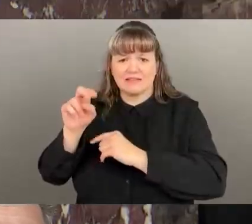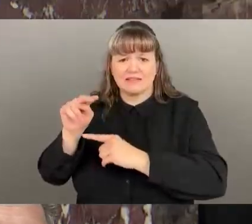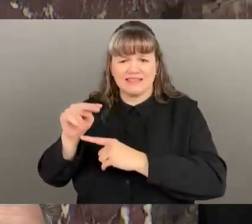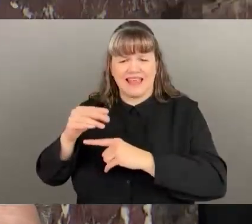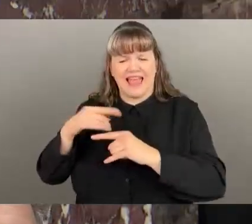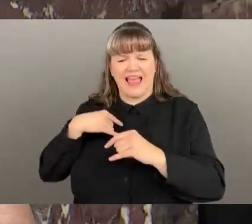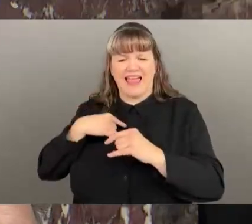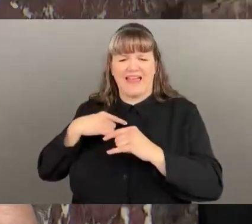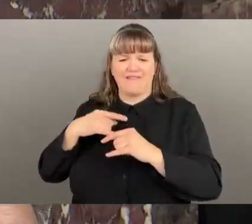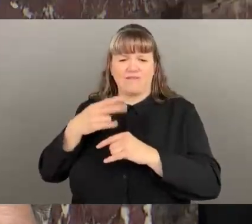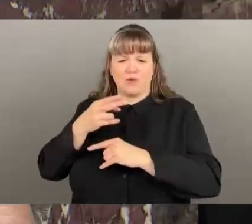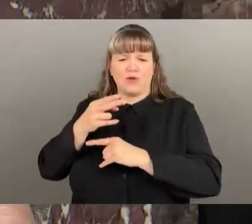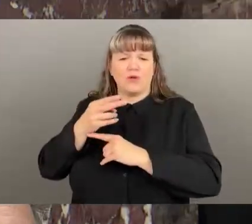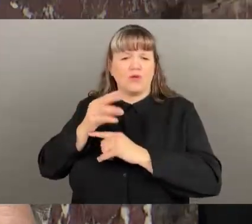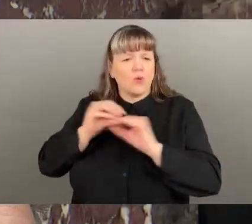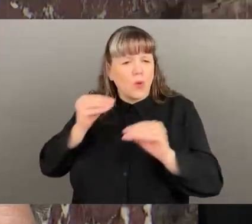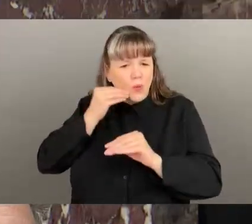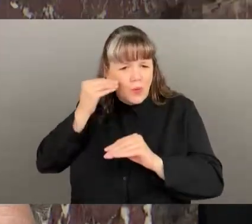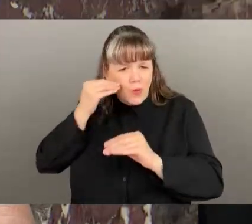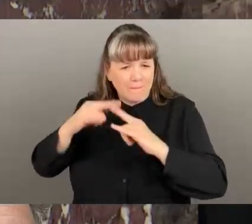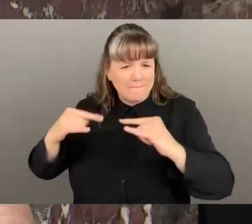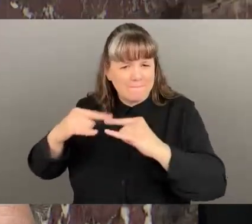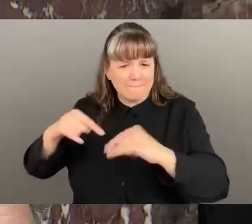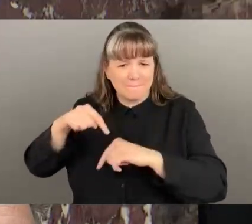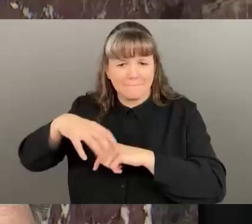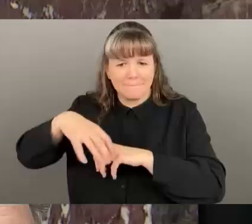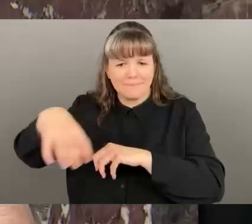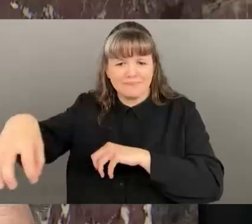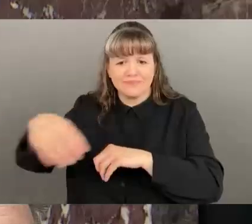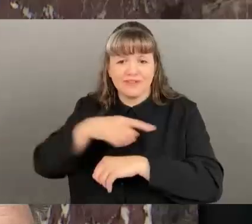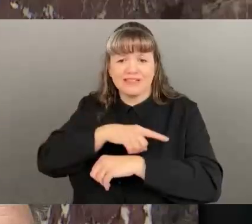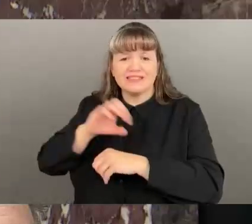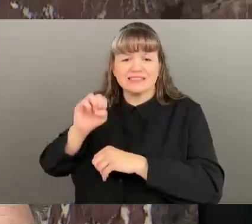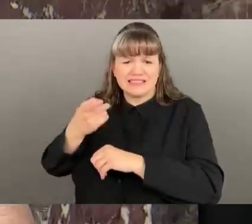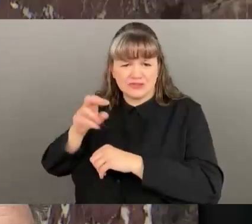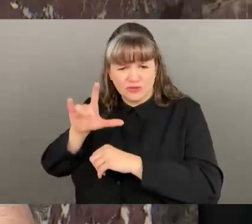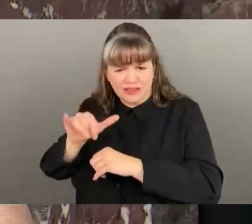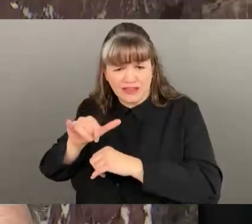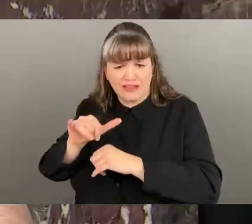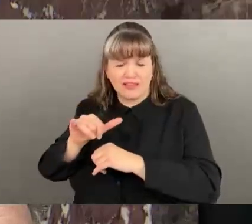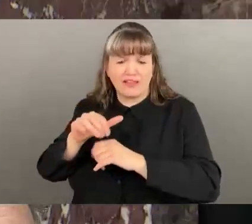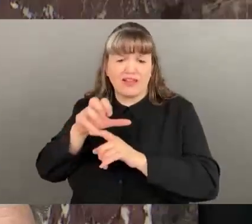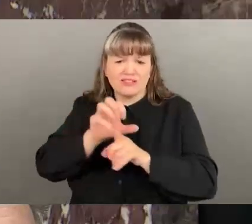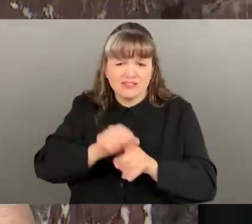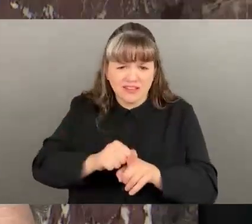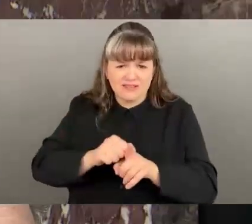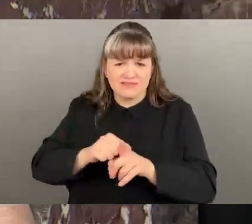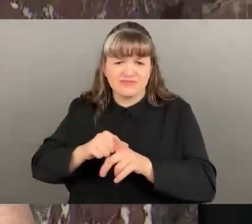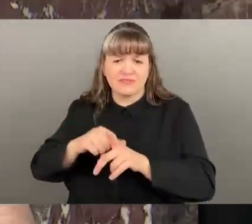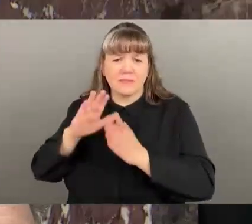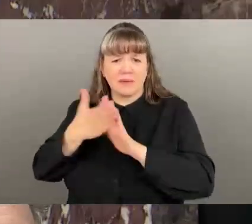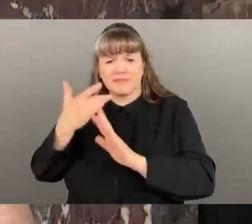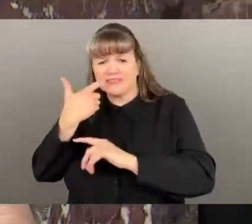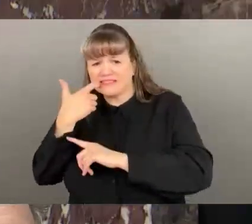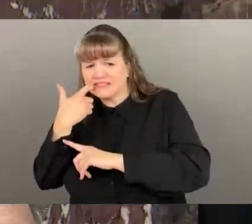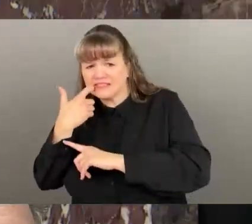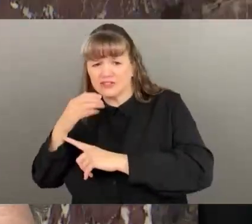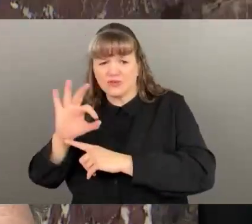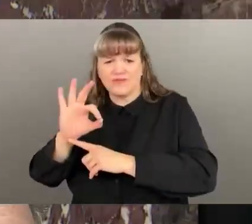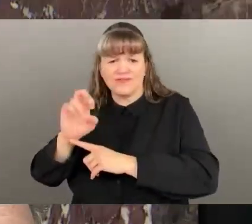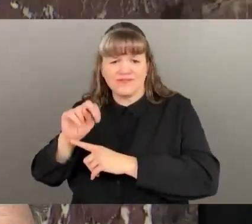benzodiazepines. According to her father, at one point, this government placed her in an SRO with a known human